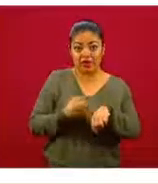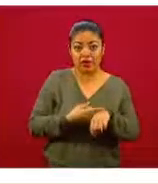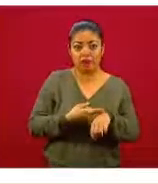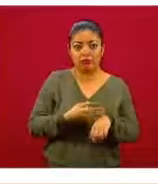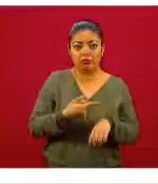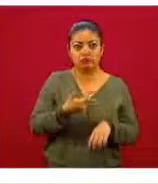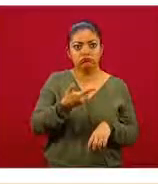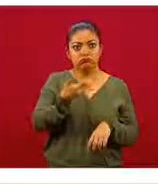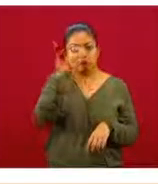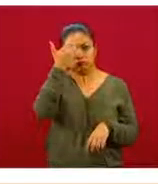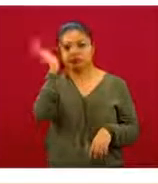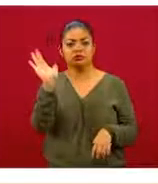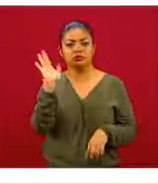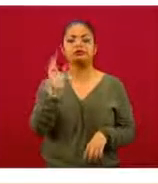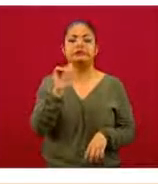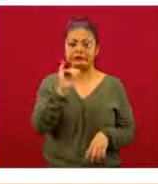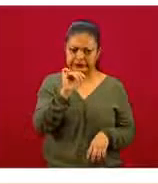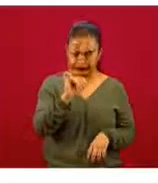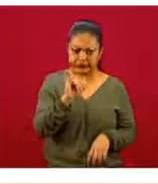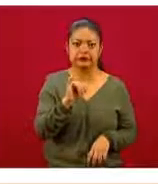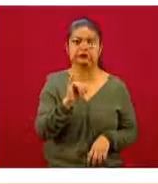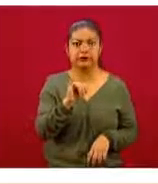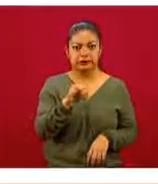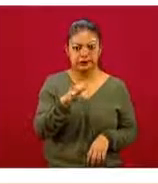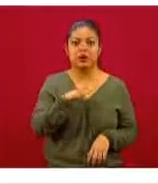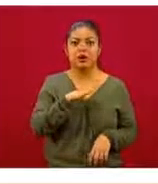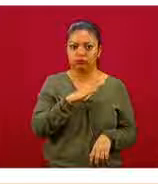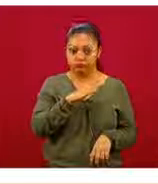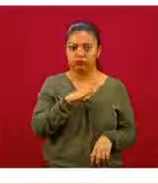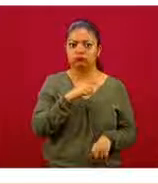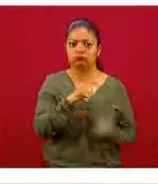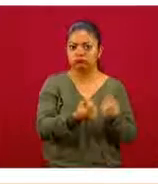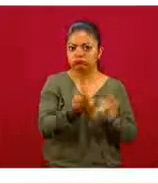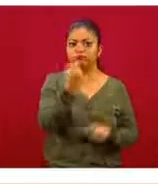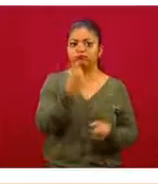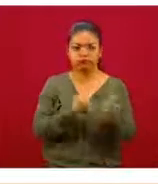similar to Kawasaki is not an unknown disease.